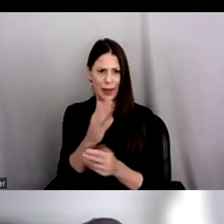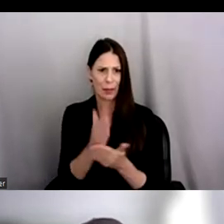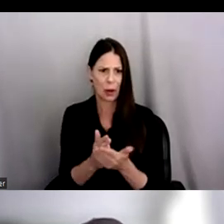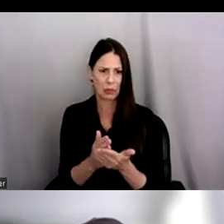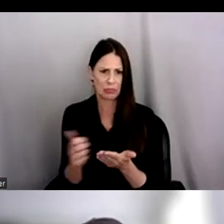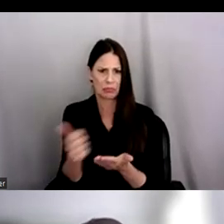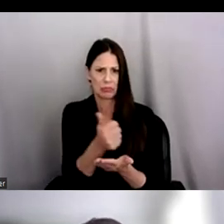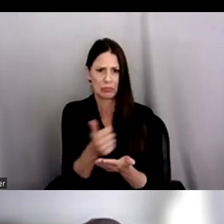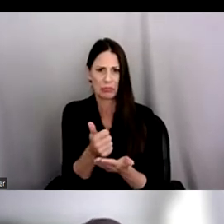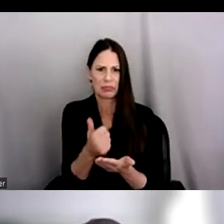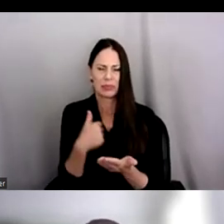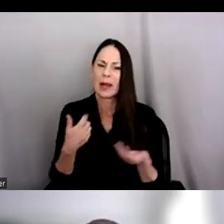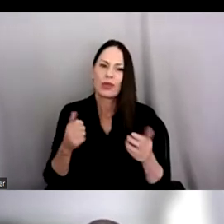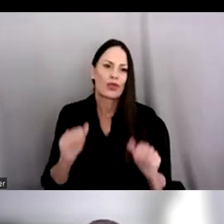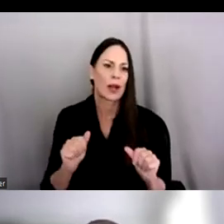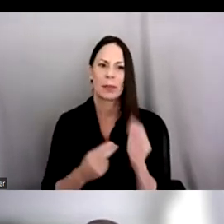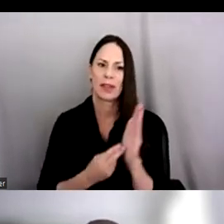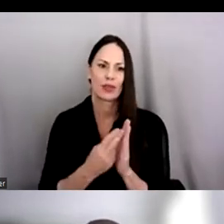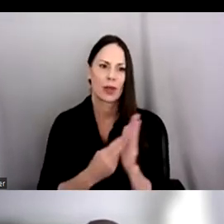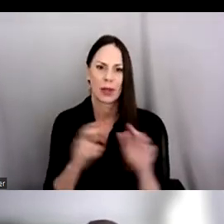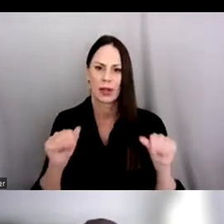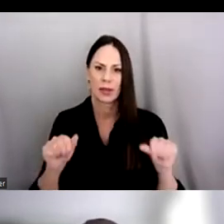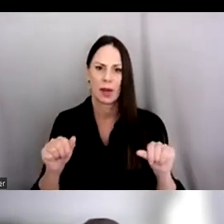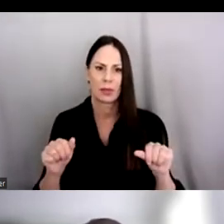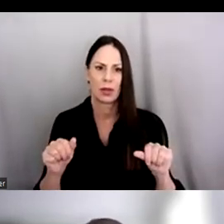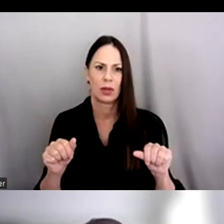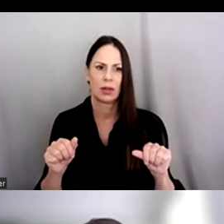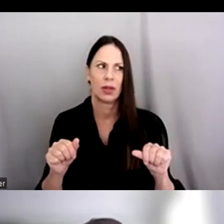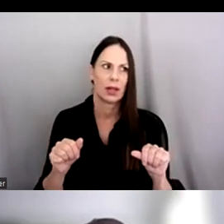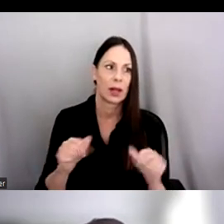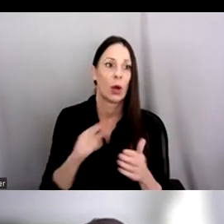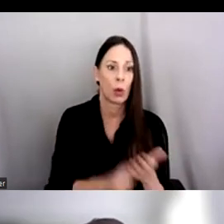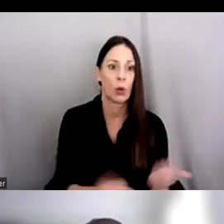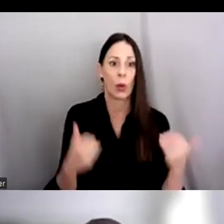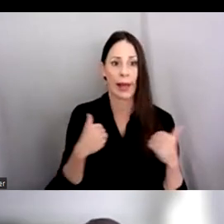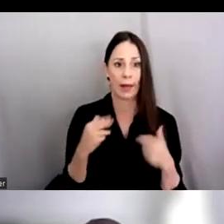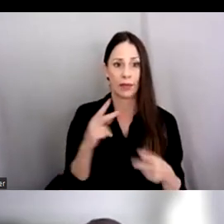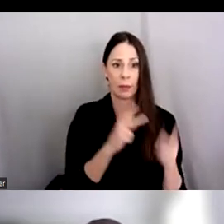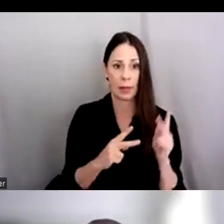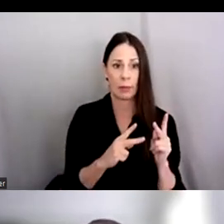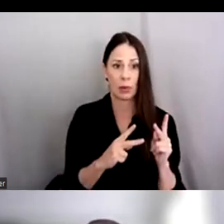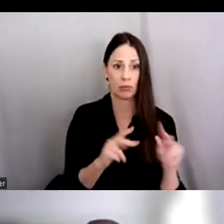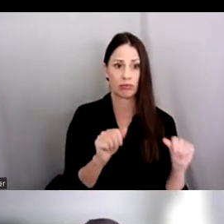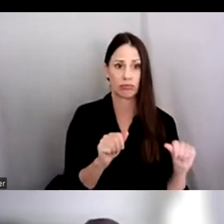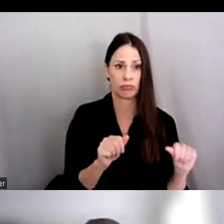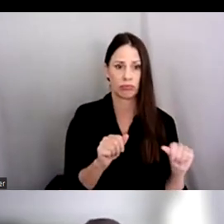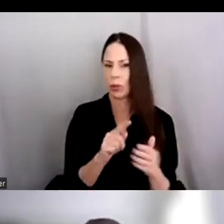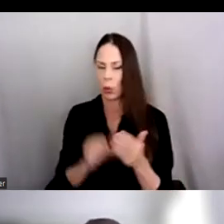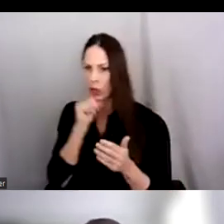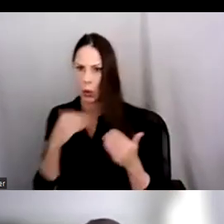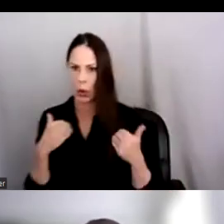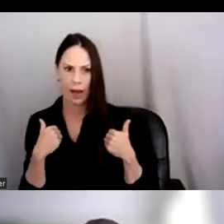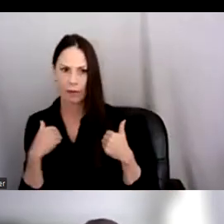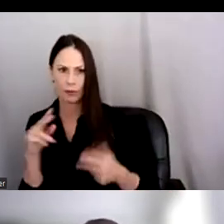trying to be as transparent as possible in terms of like what we do have the people for and what we don't. I would